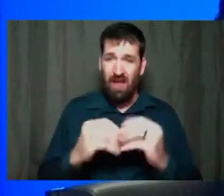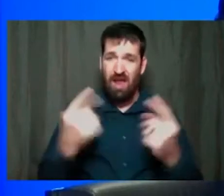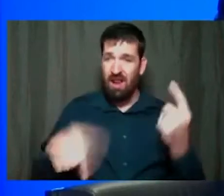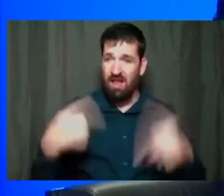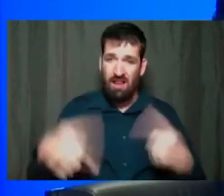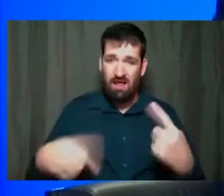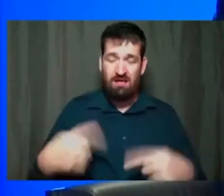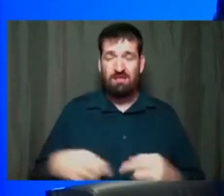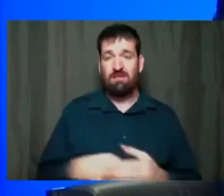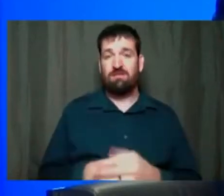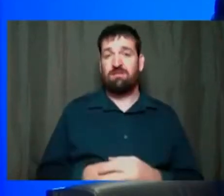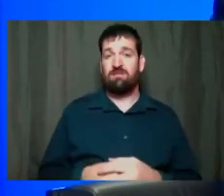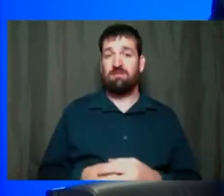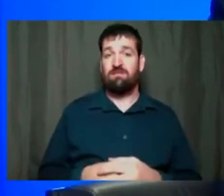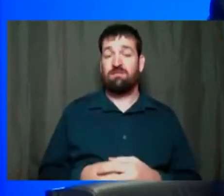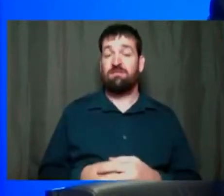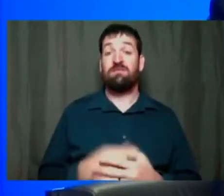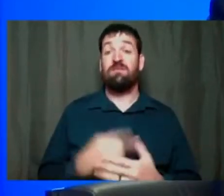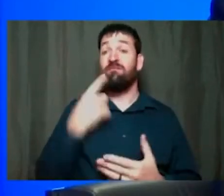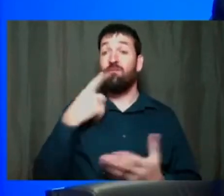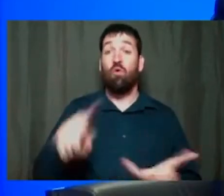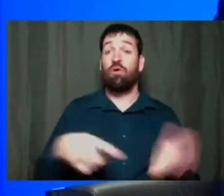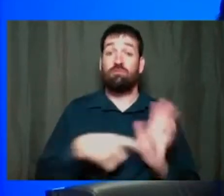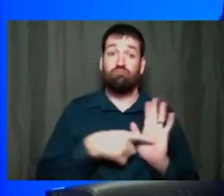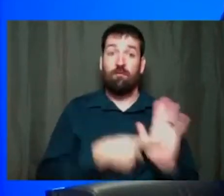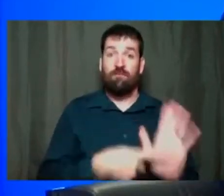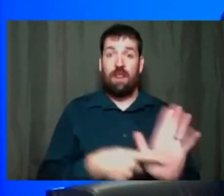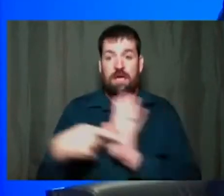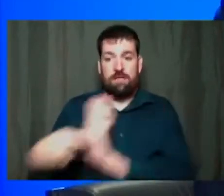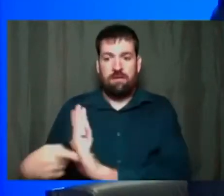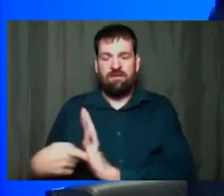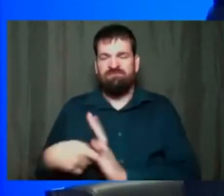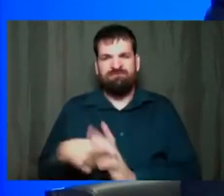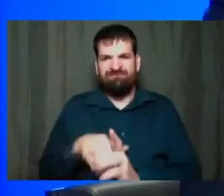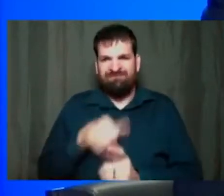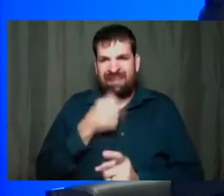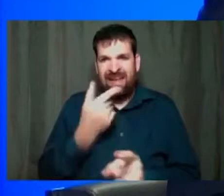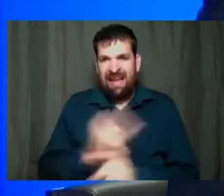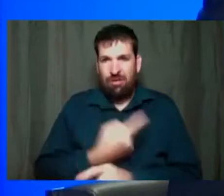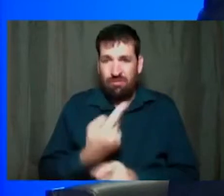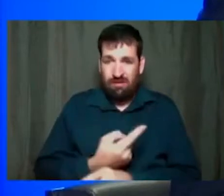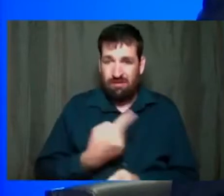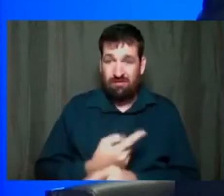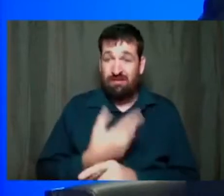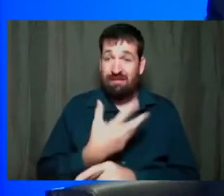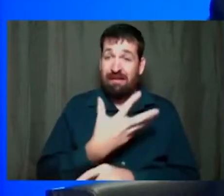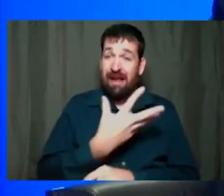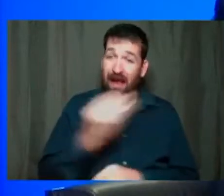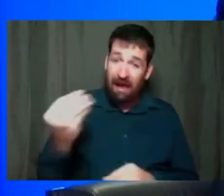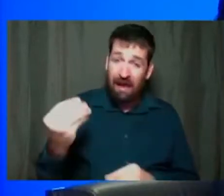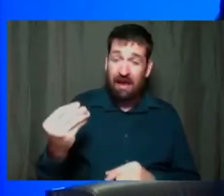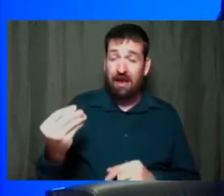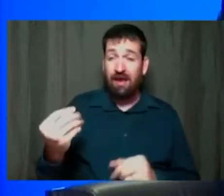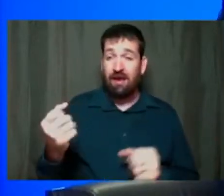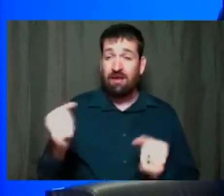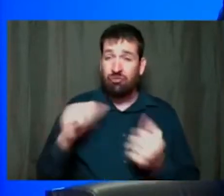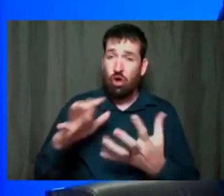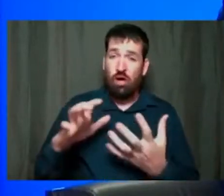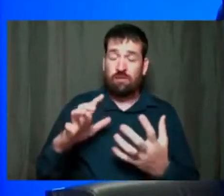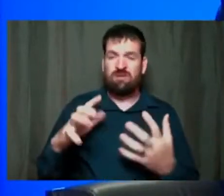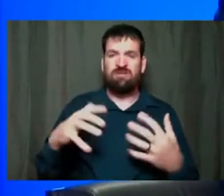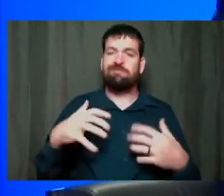reflect inaccuracies and really magnify any of the self-esteem things,